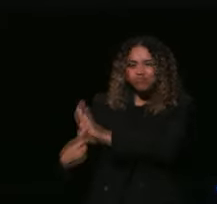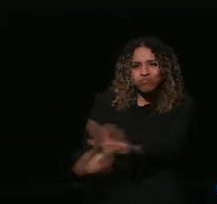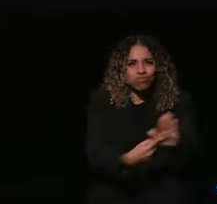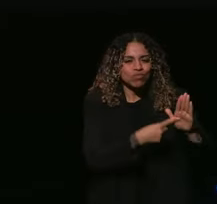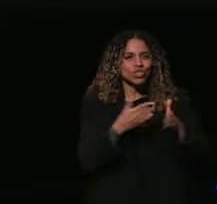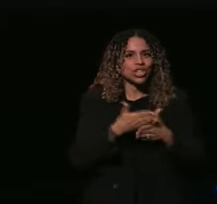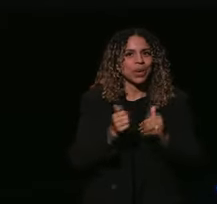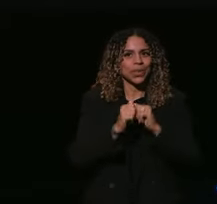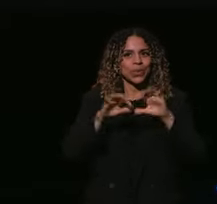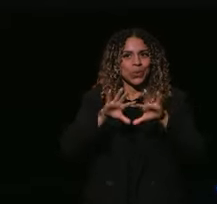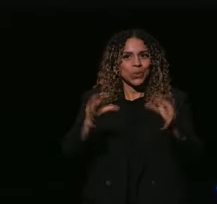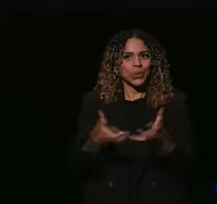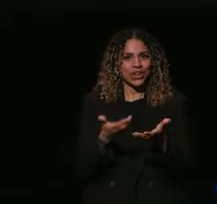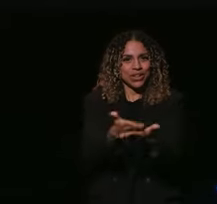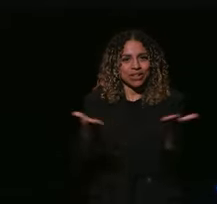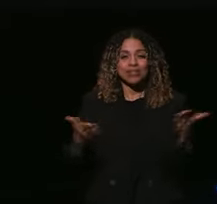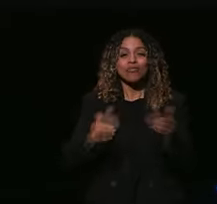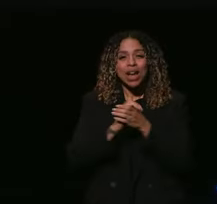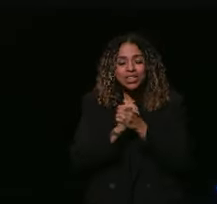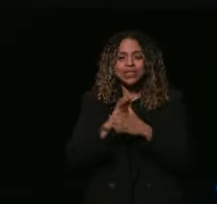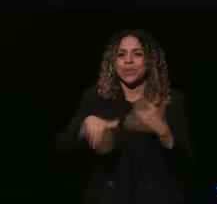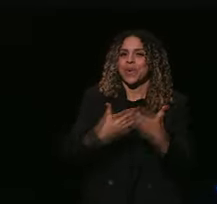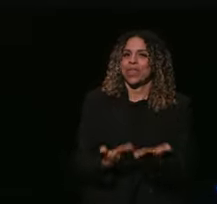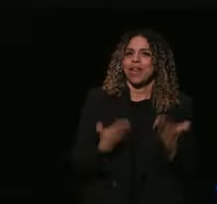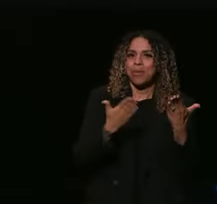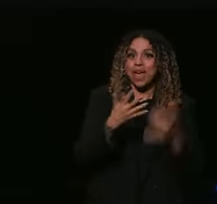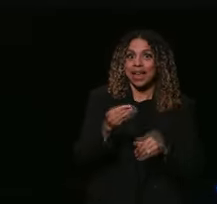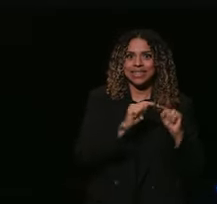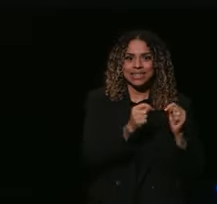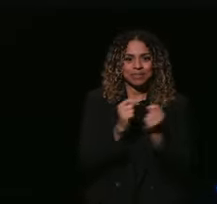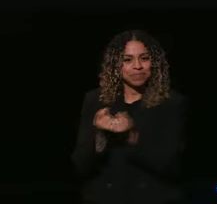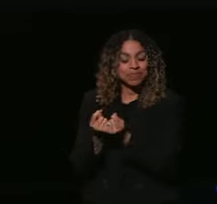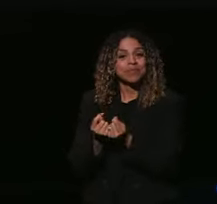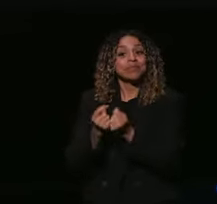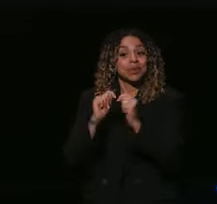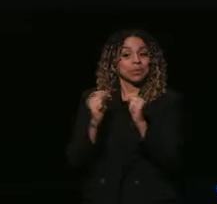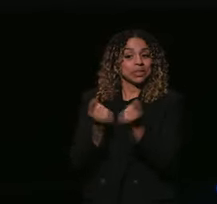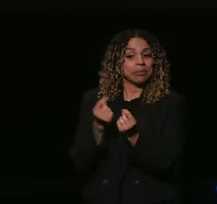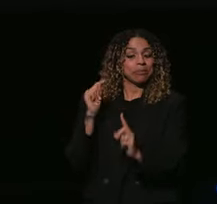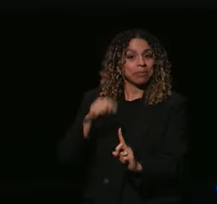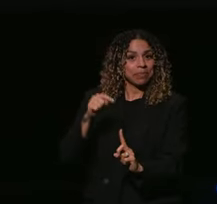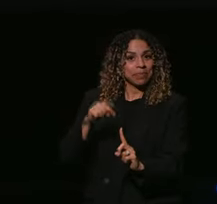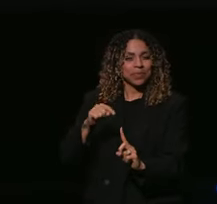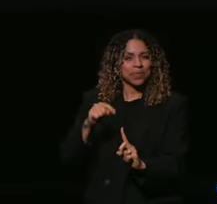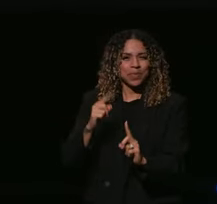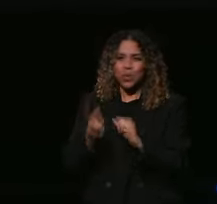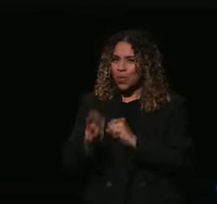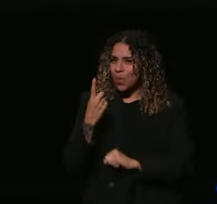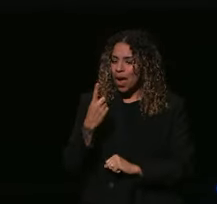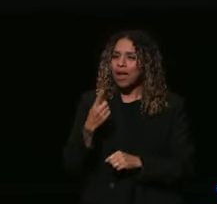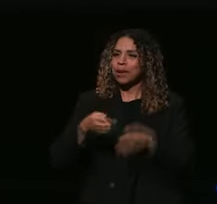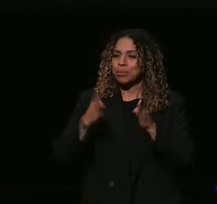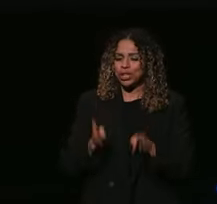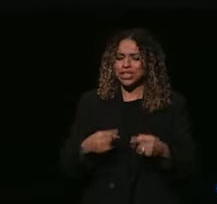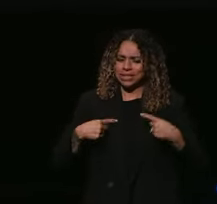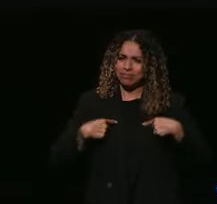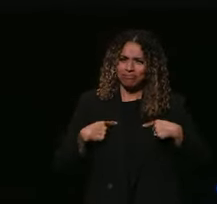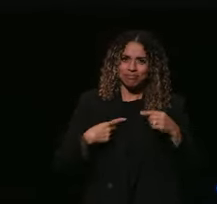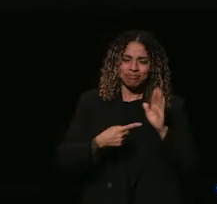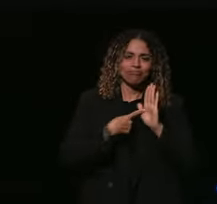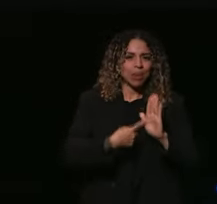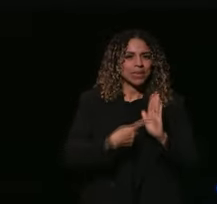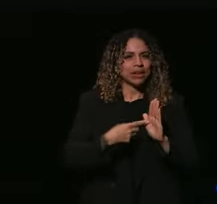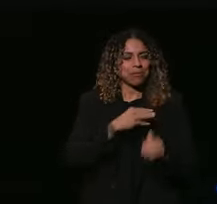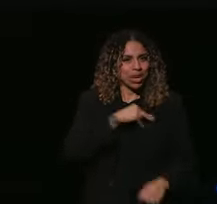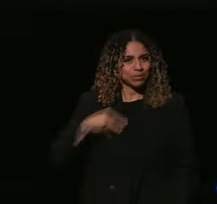the nominees and their teams. Speaking of teams, while I am just one person representing the membership and awards